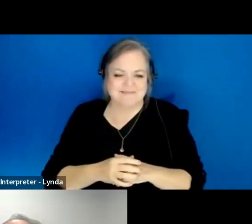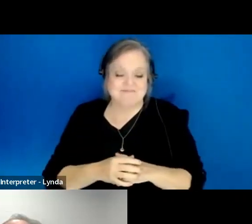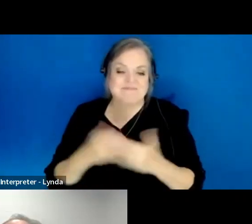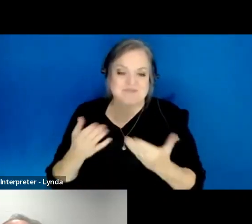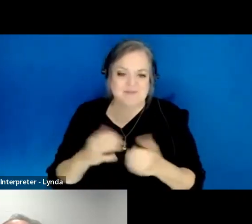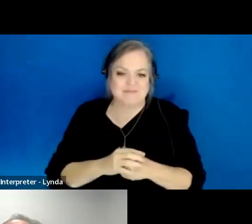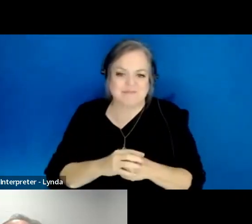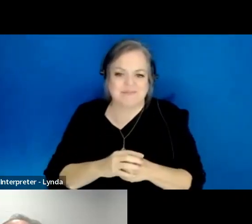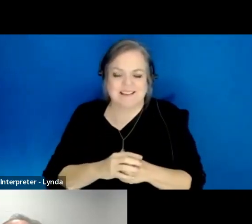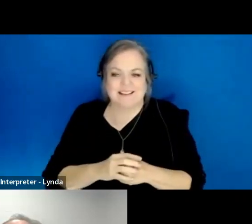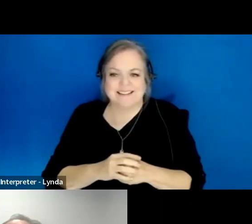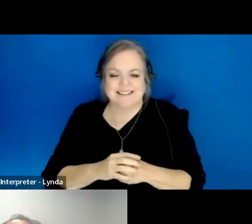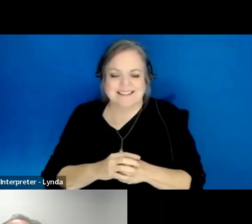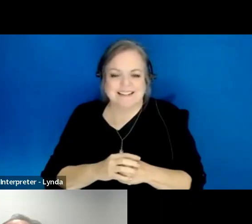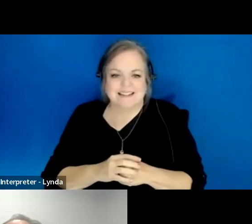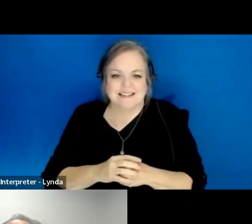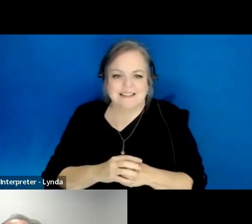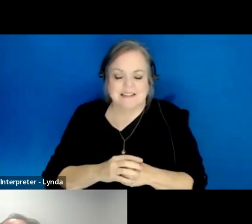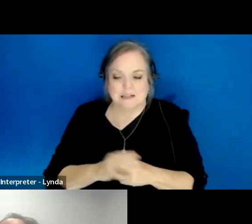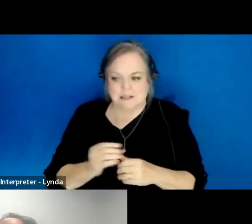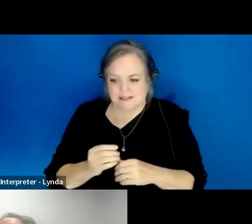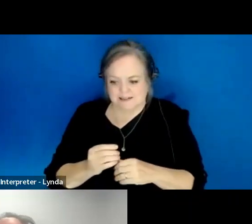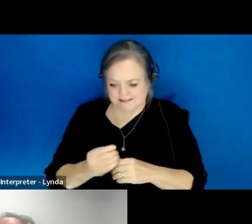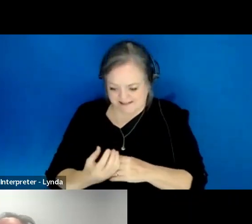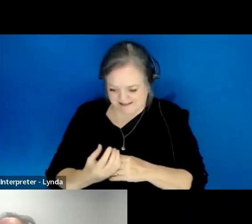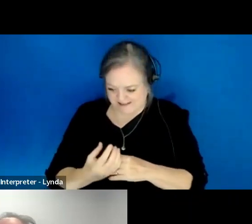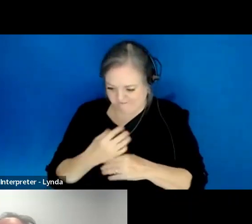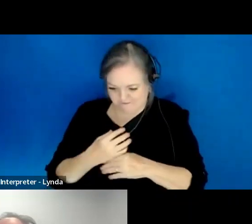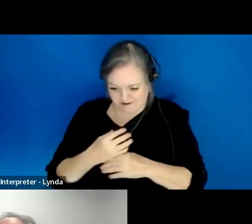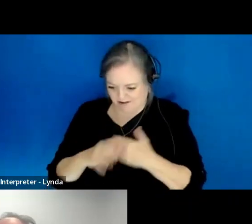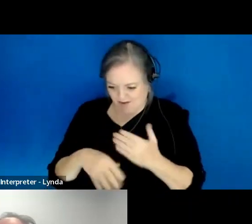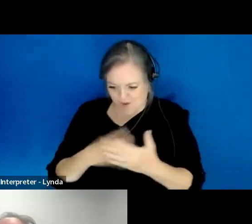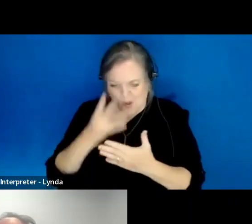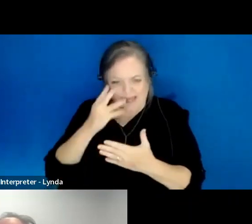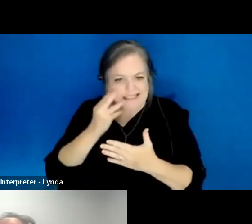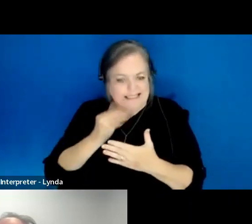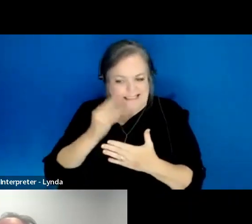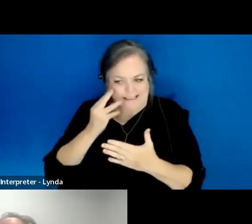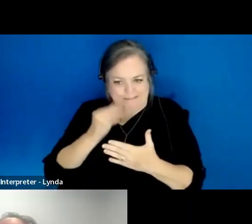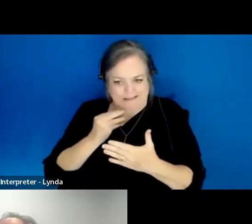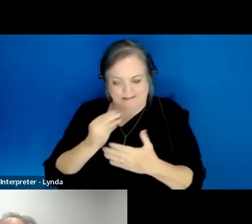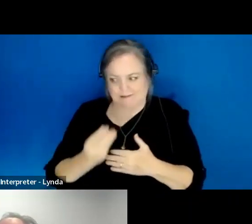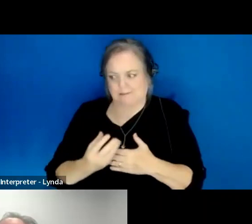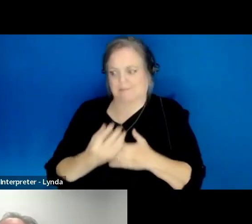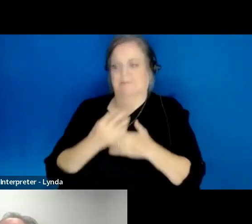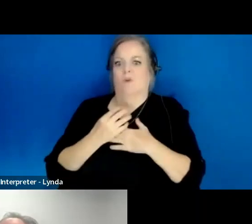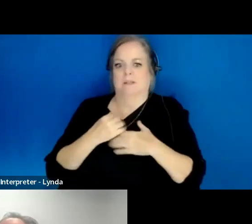So Mm. it kind of forced the whole entire experience forced me